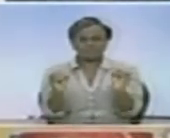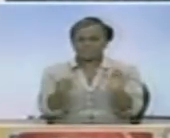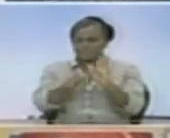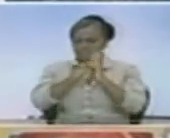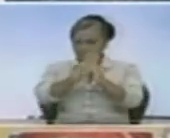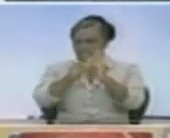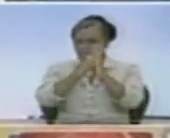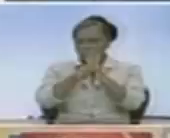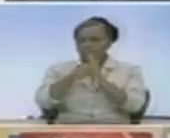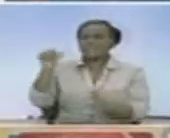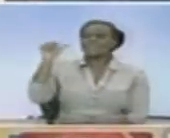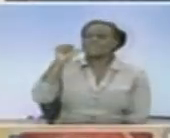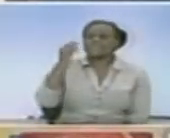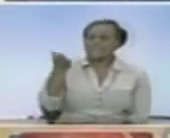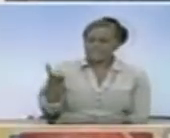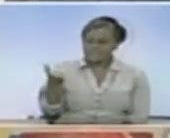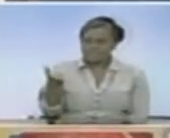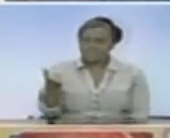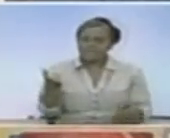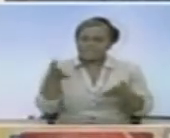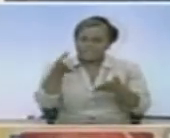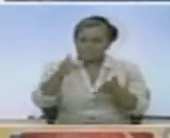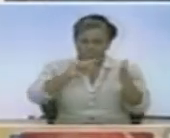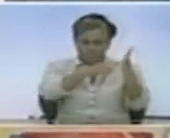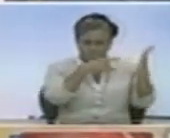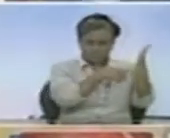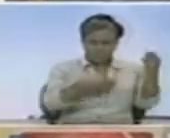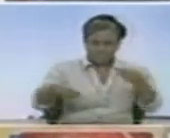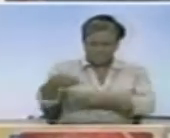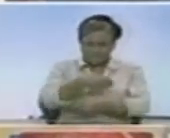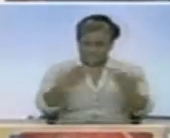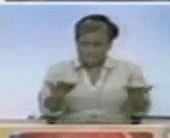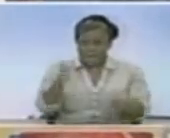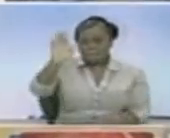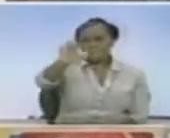in England, those matters are discussed in parliament.